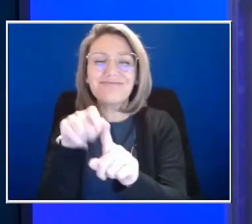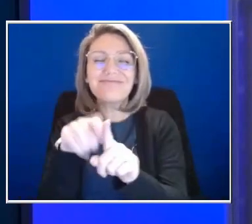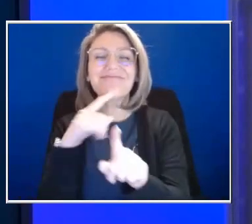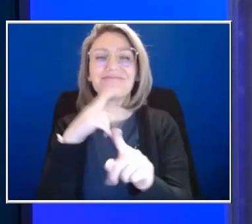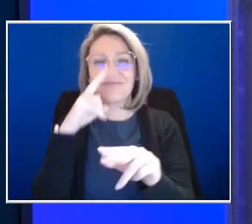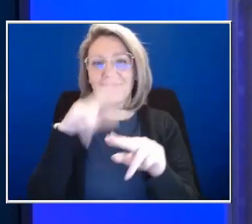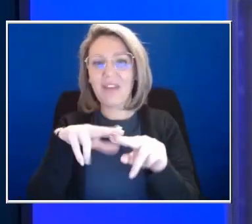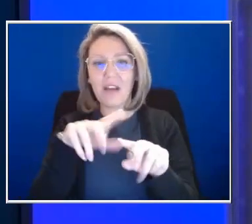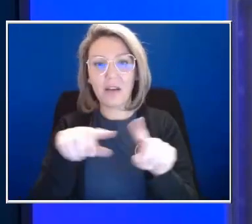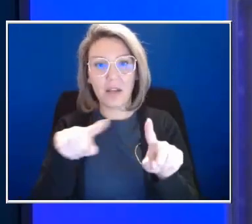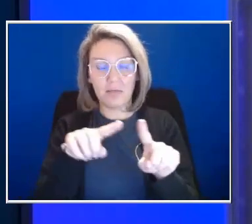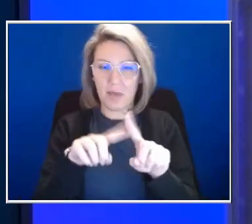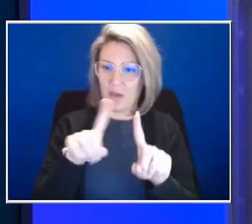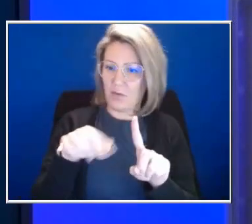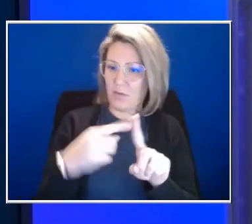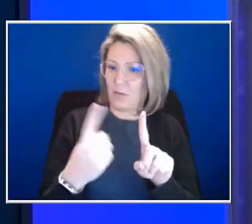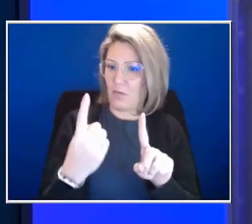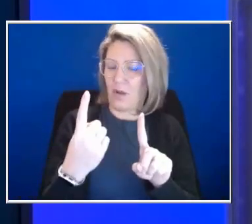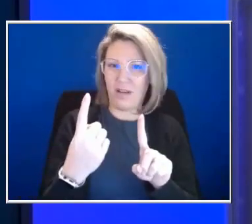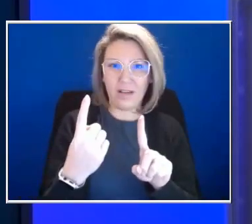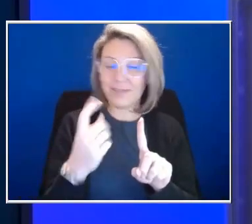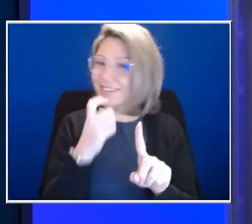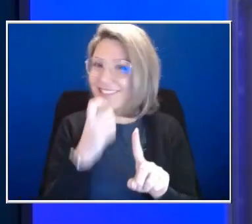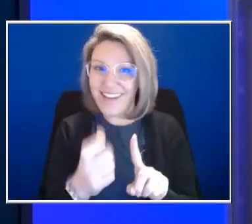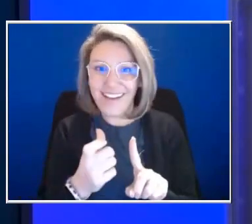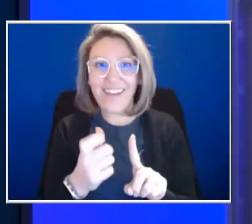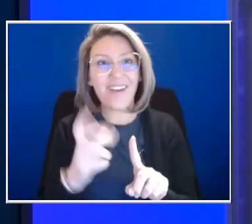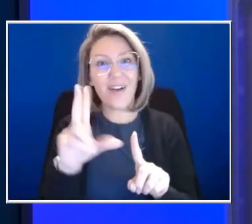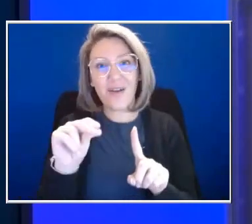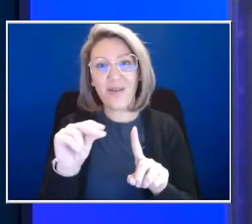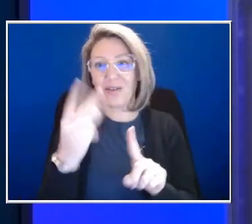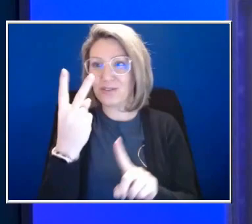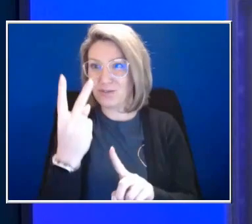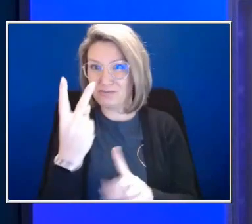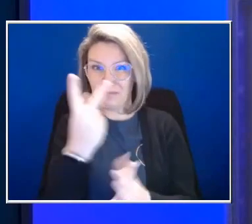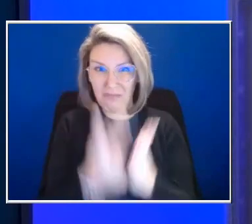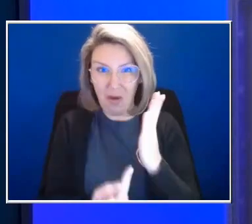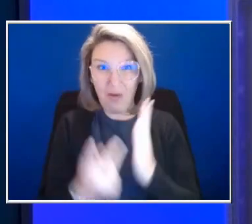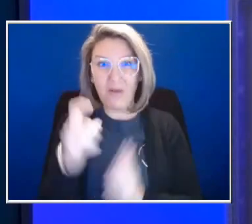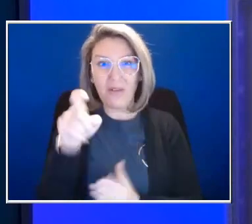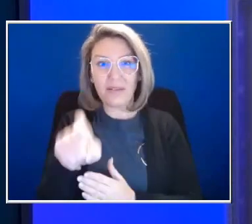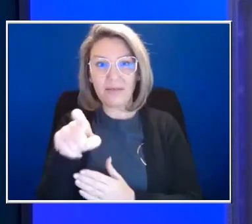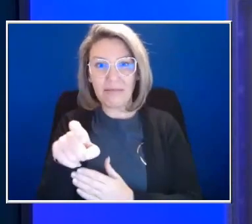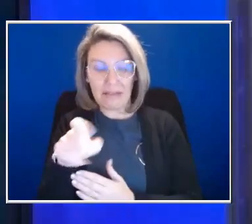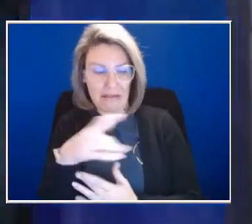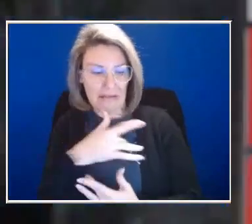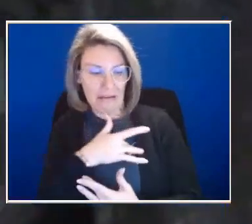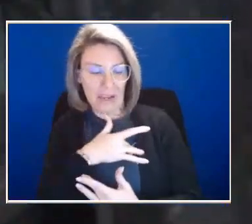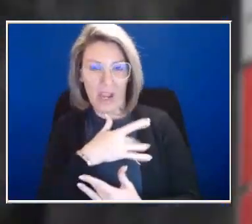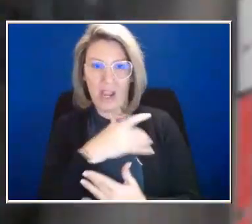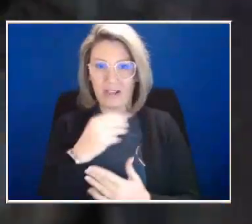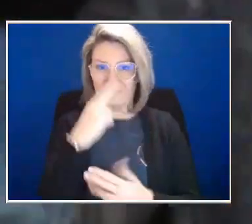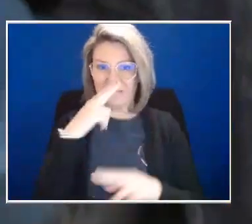but both of them needed a new heart, the fun stopped and both went into survival mode.